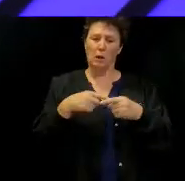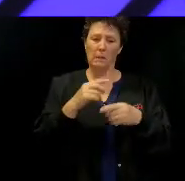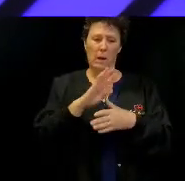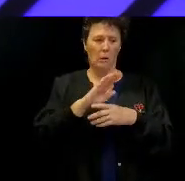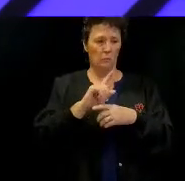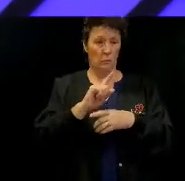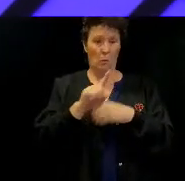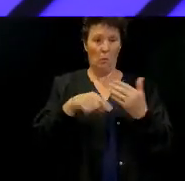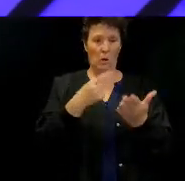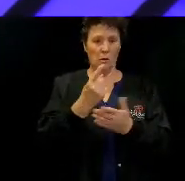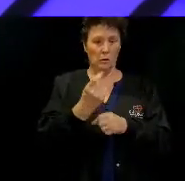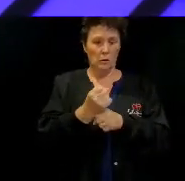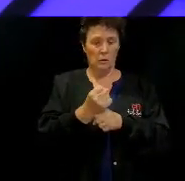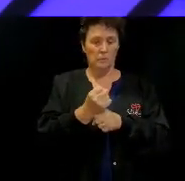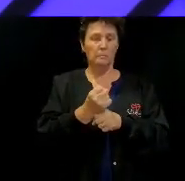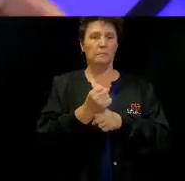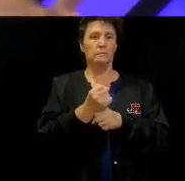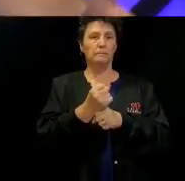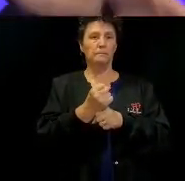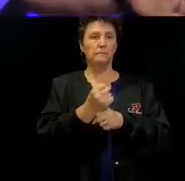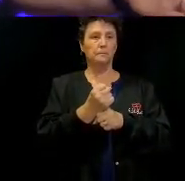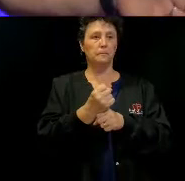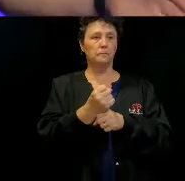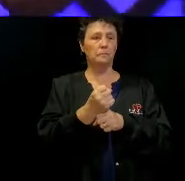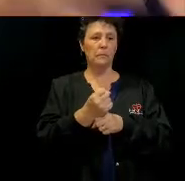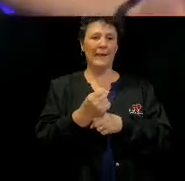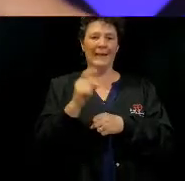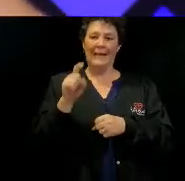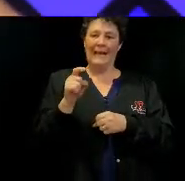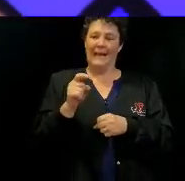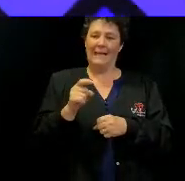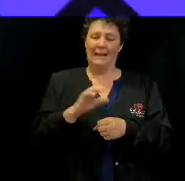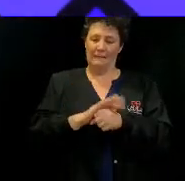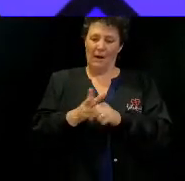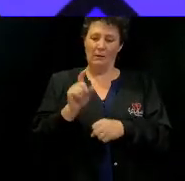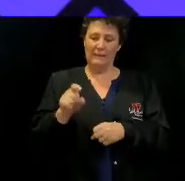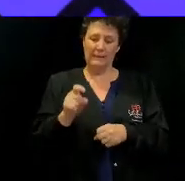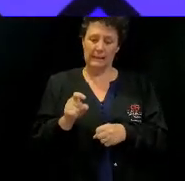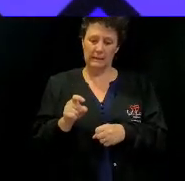host. Without a host, it can't live.